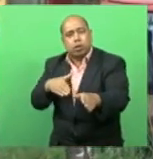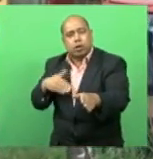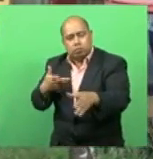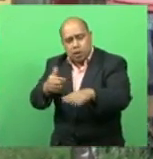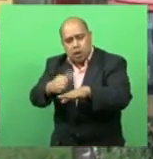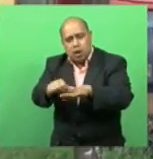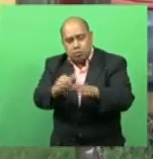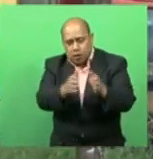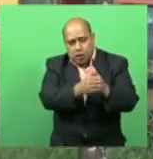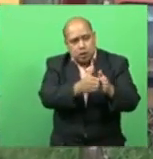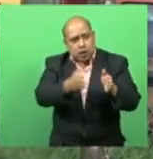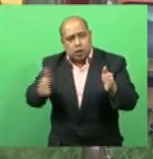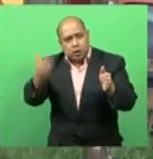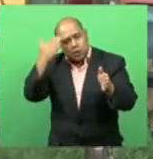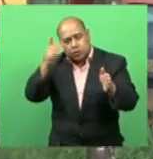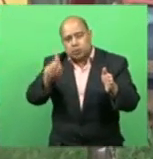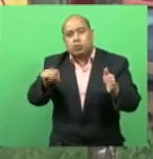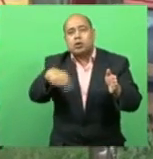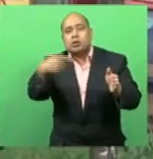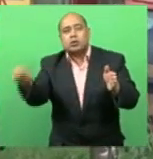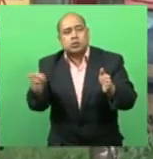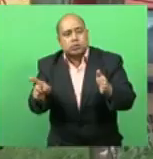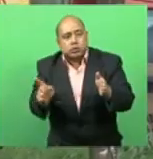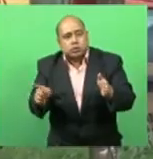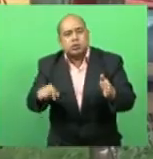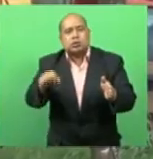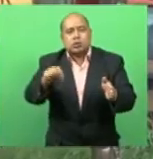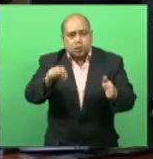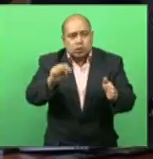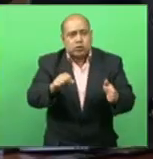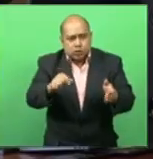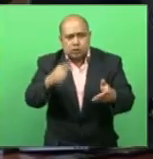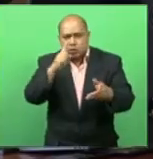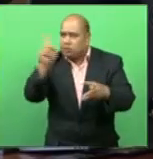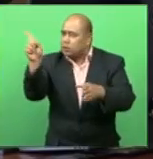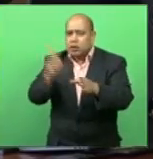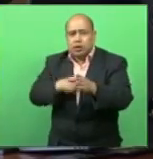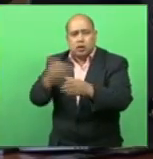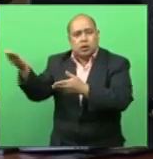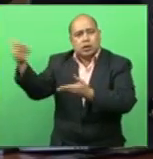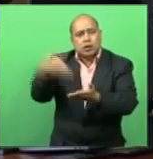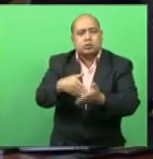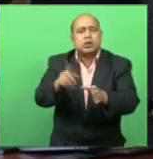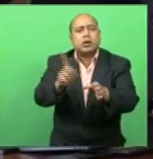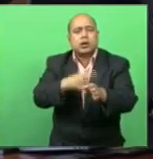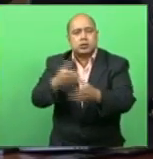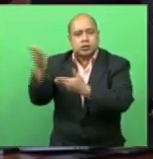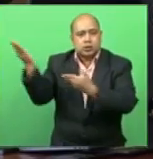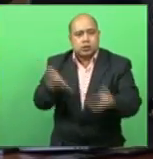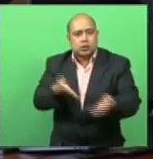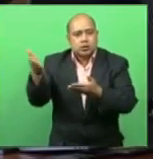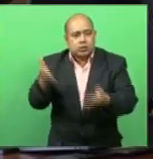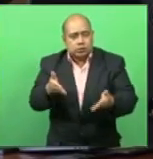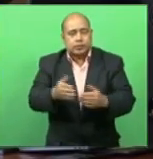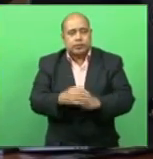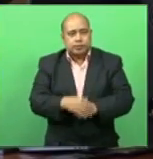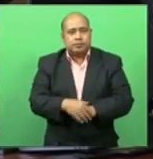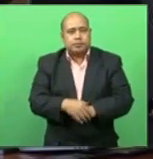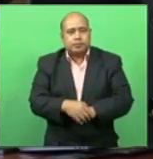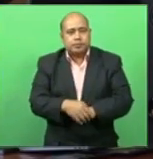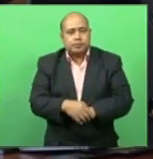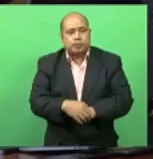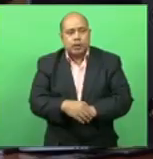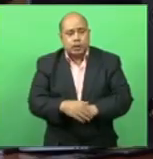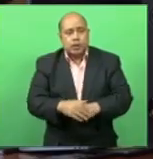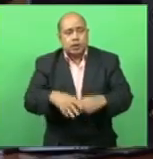stage. Yeah, there's been a few delays on deliveries, particularly overseas deliveries, mainly steel, beams and